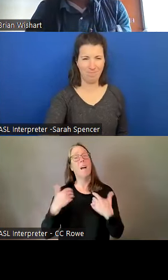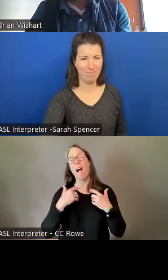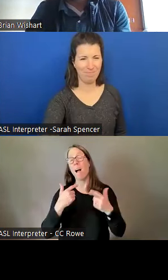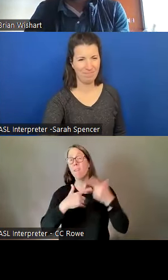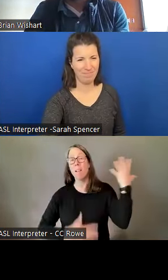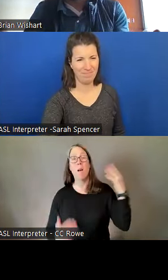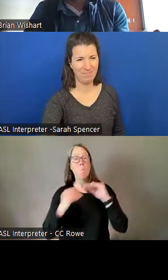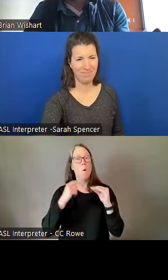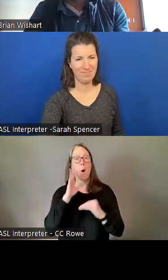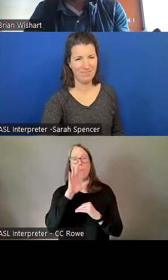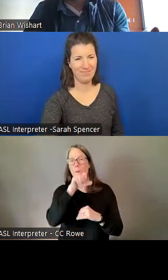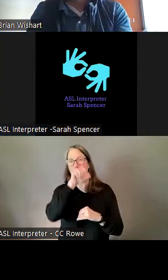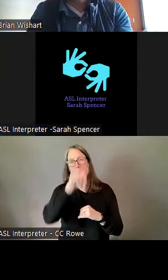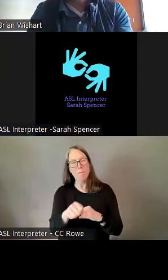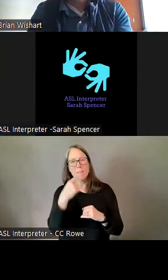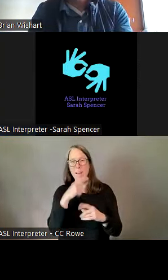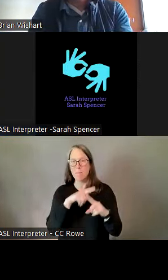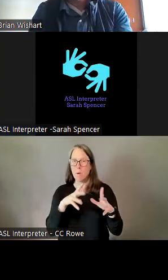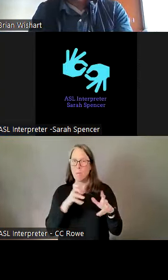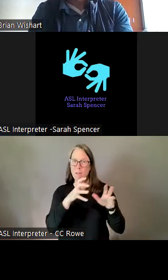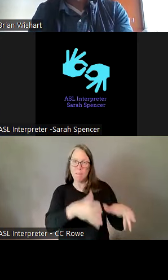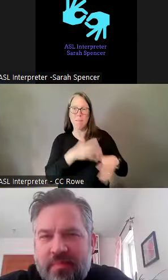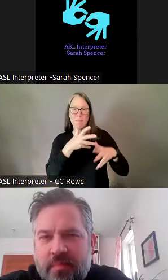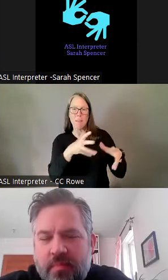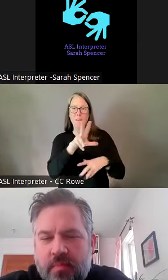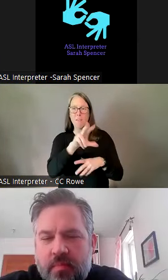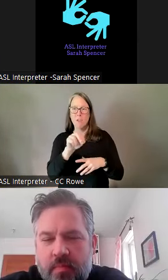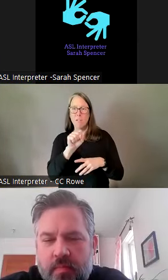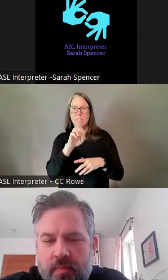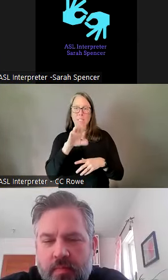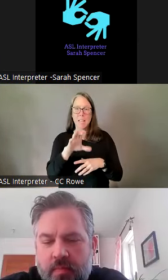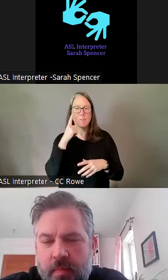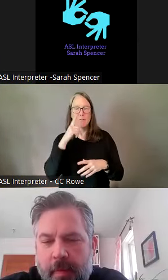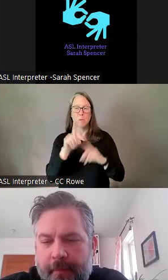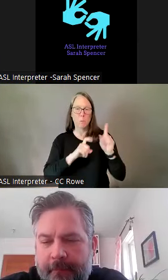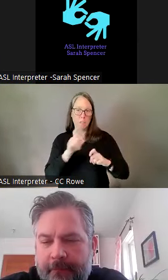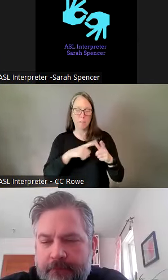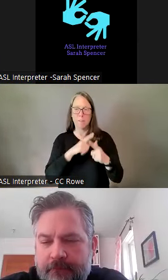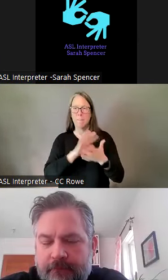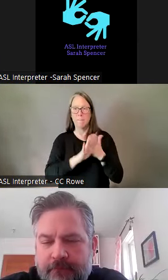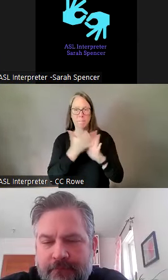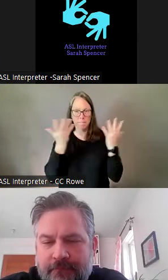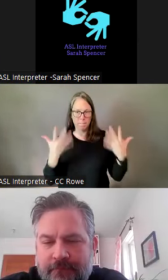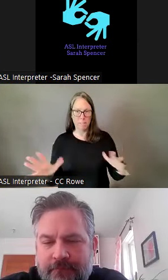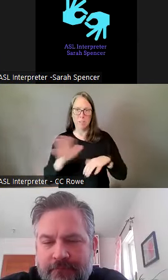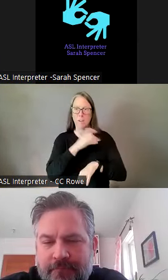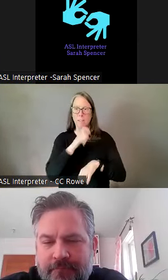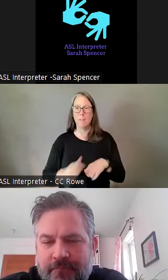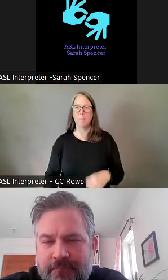I want to leave at least 30 seconds for questions and finish on time. So thank you.